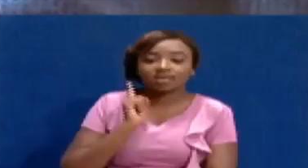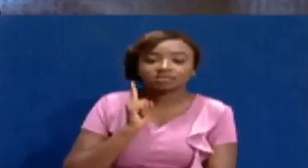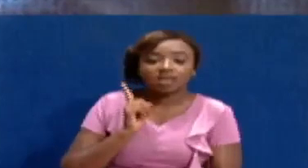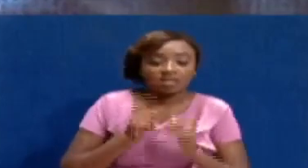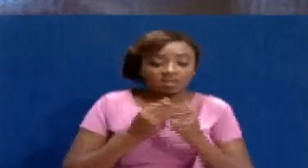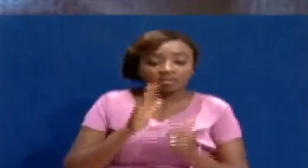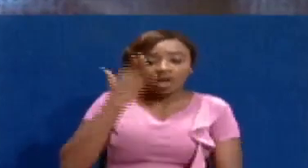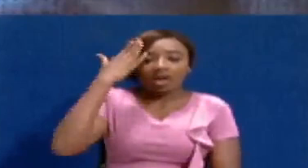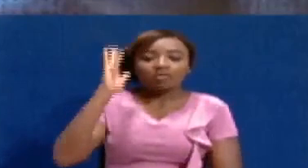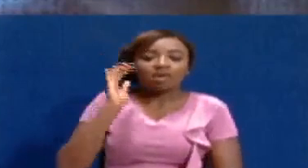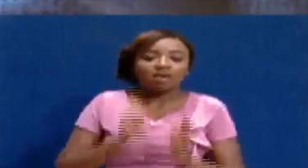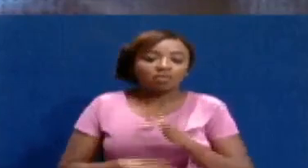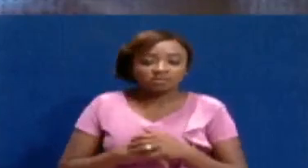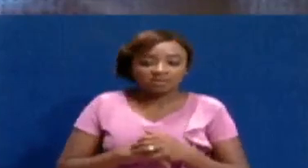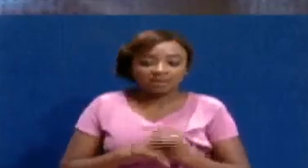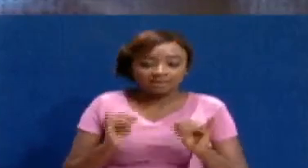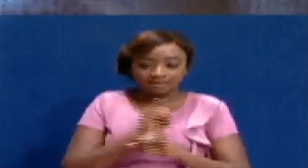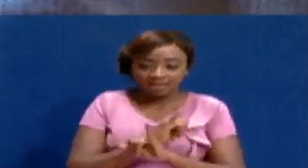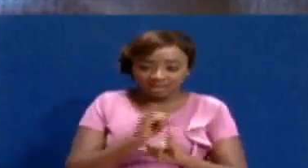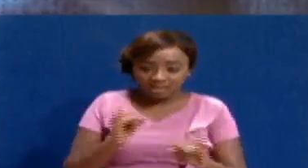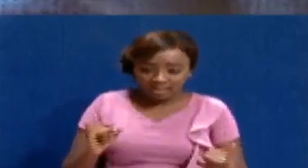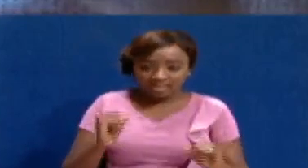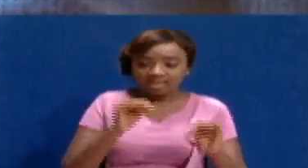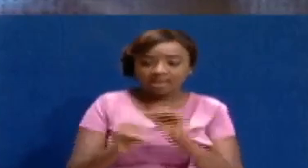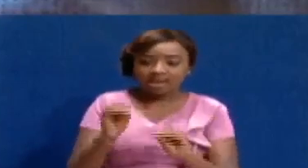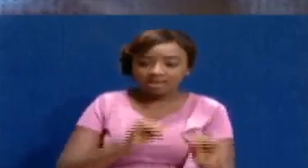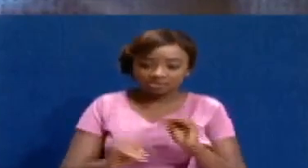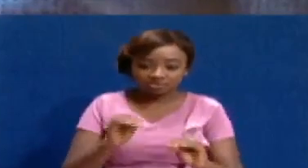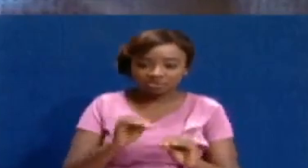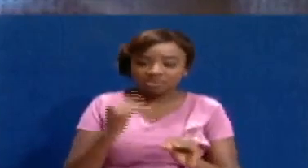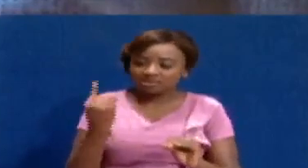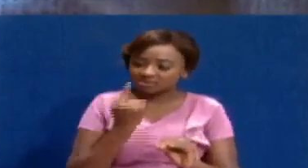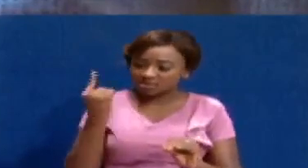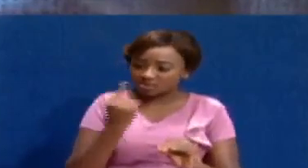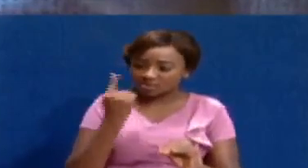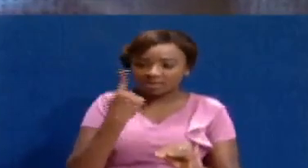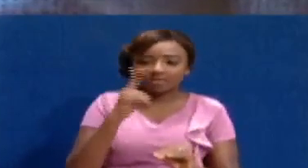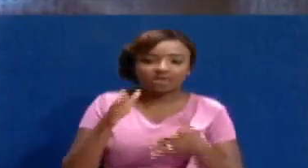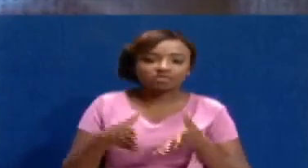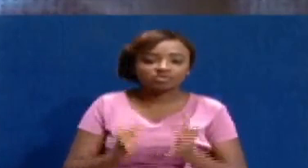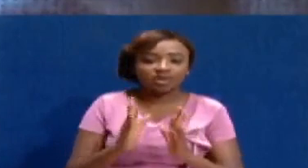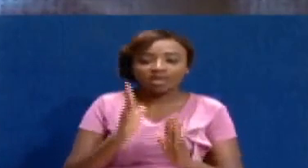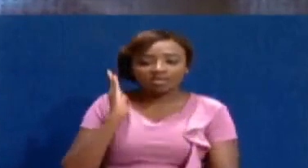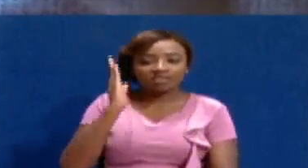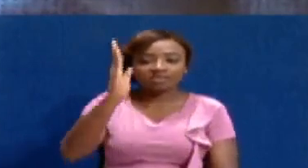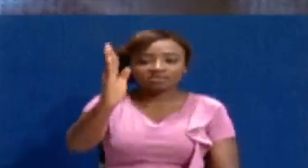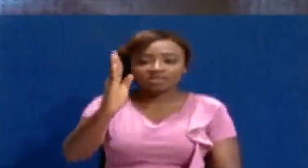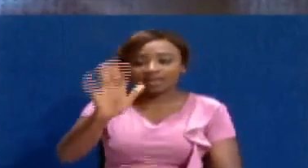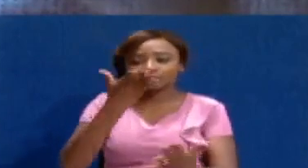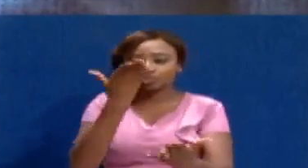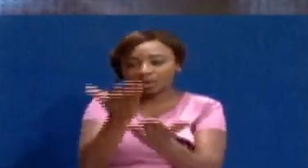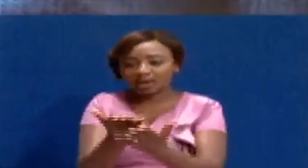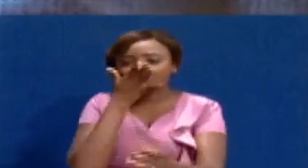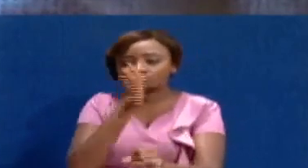to the realization that clean, credible elections are the only right path and the straight line to